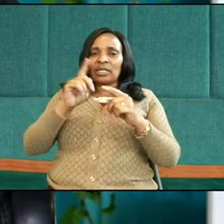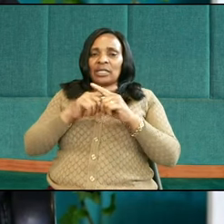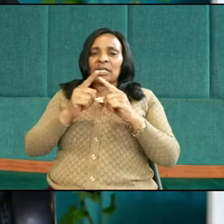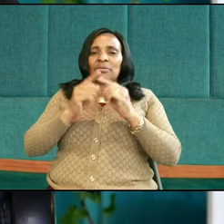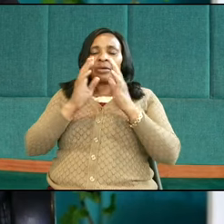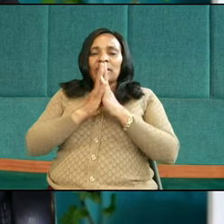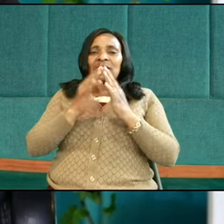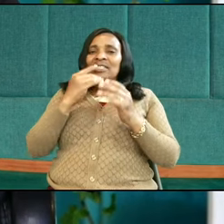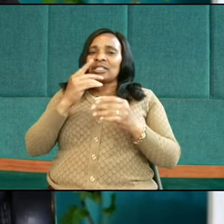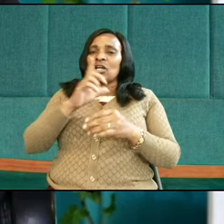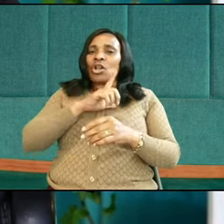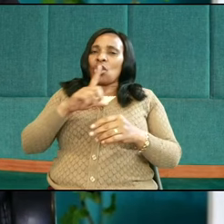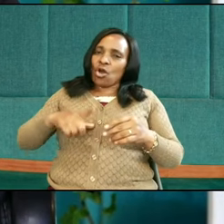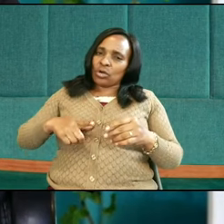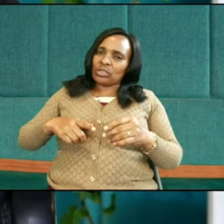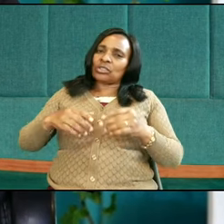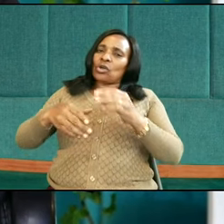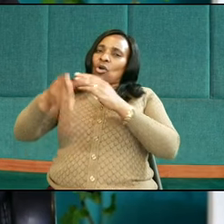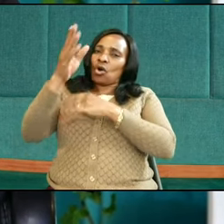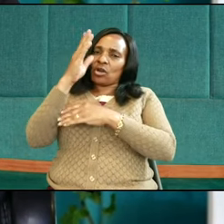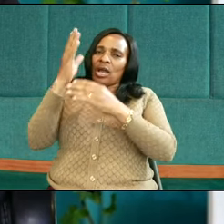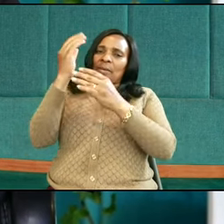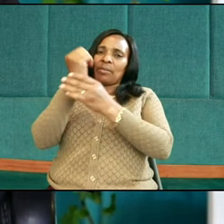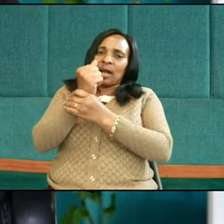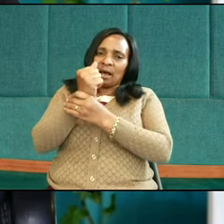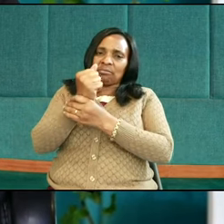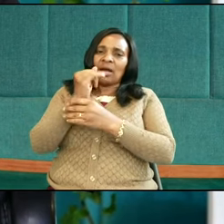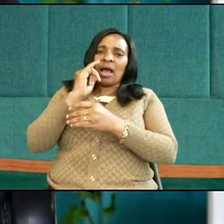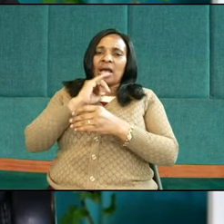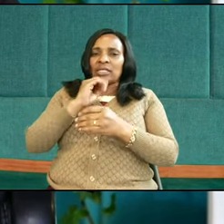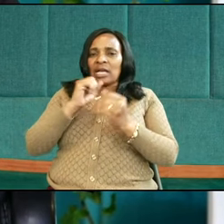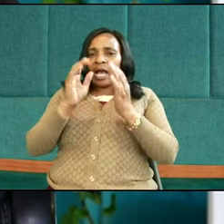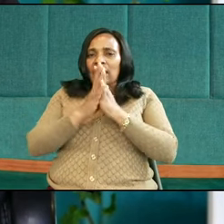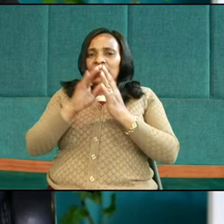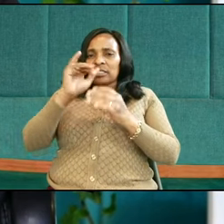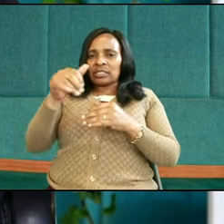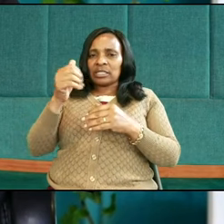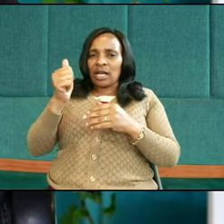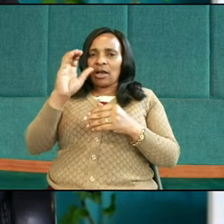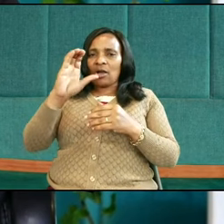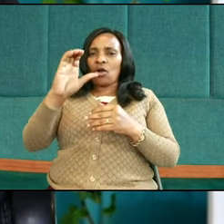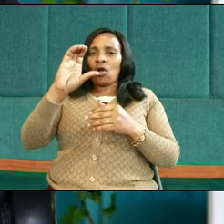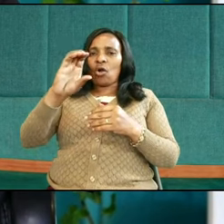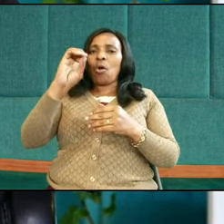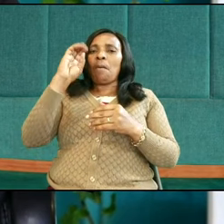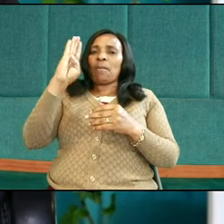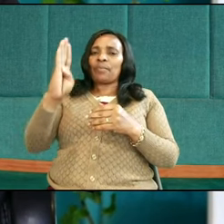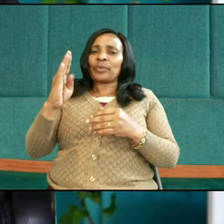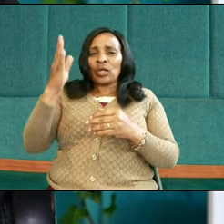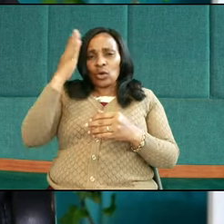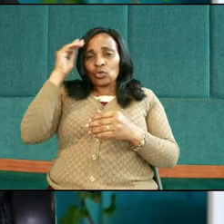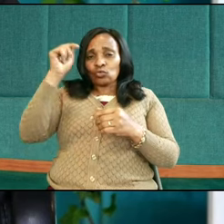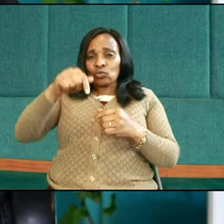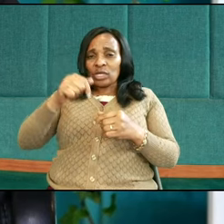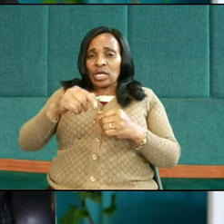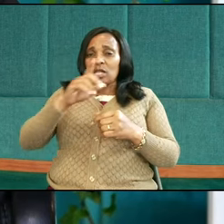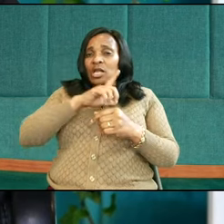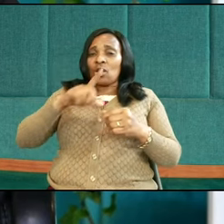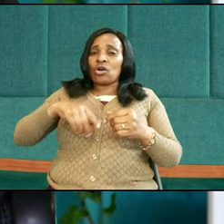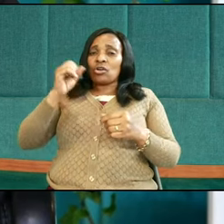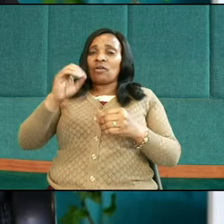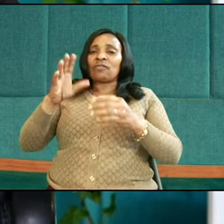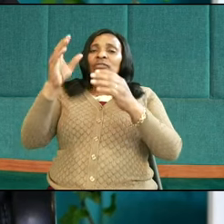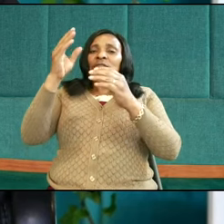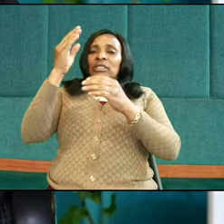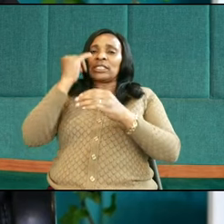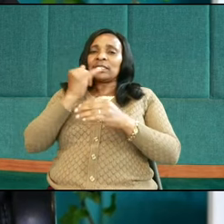Lord, the God of Abraham, Isaac, and Jacob, let it be known today that you are God in Israel, and I am your